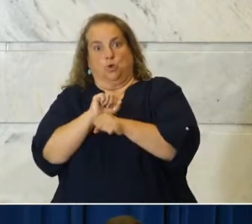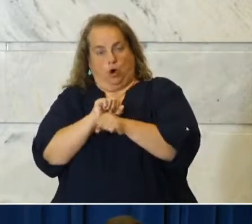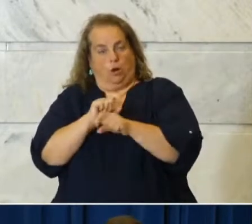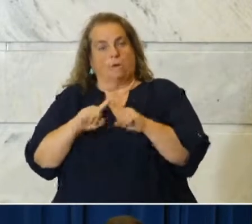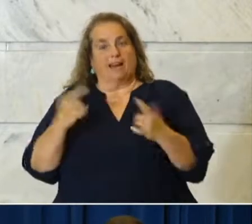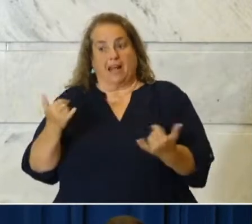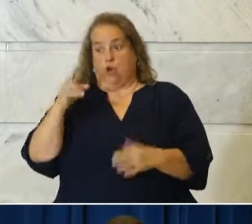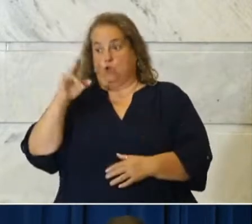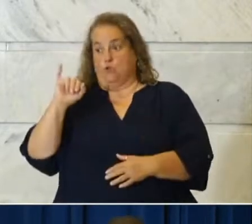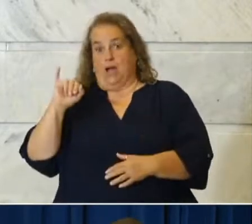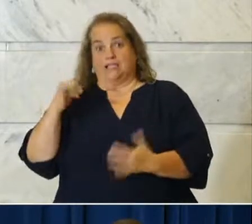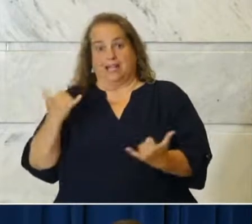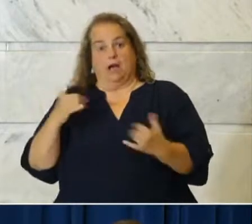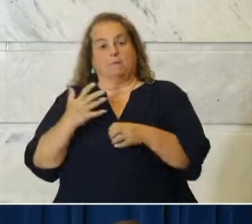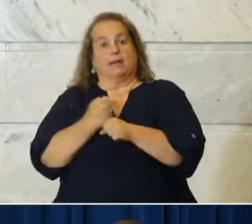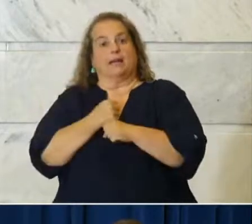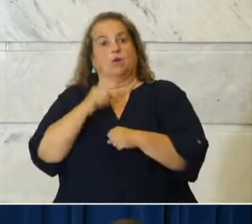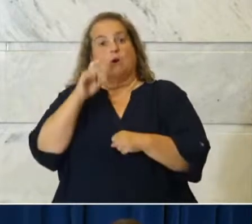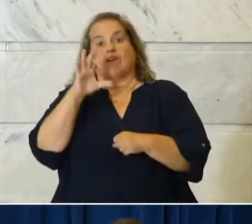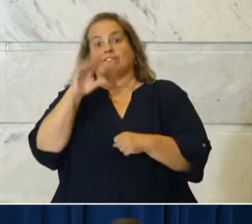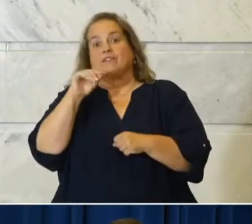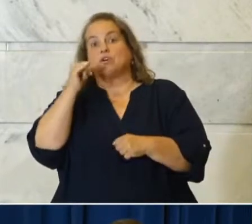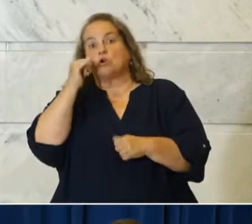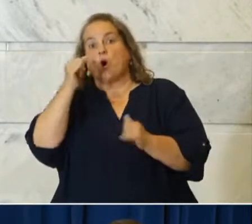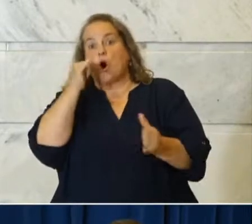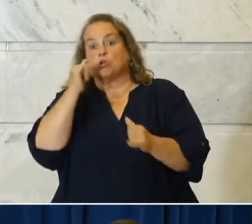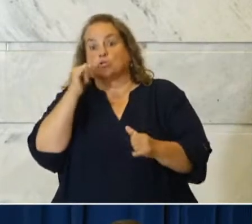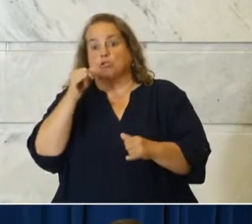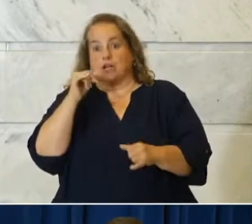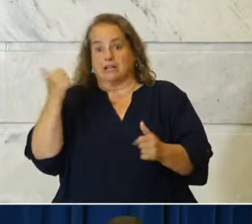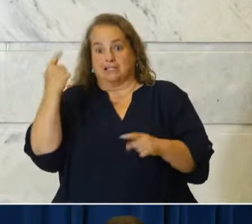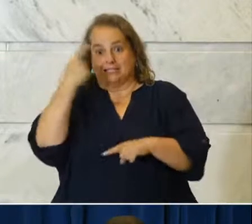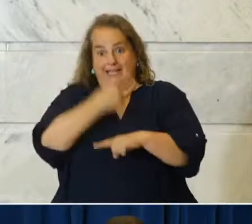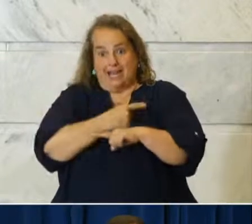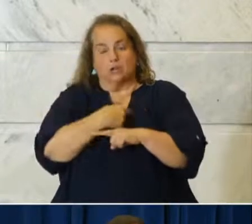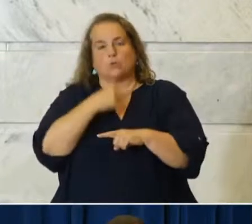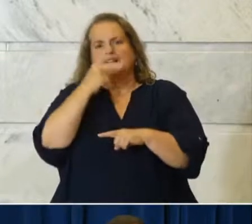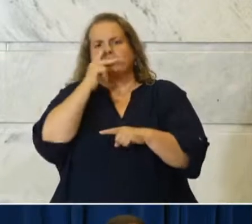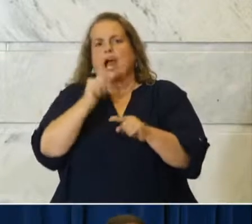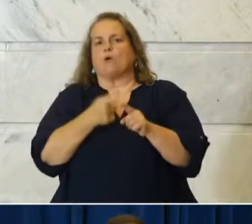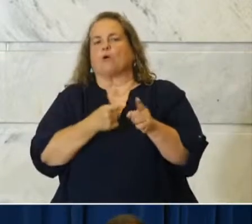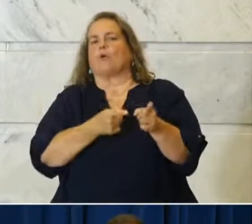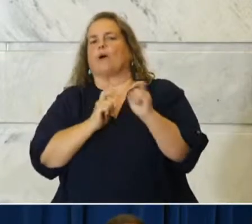day as they're ramping up. You can see how quickly that's going to add up. So as of